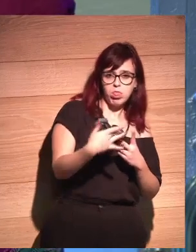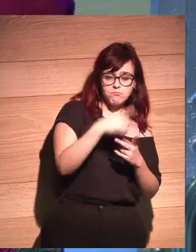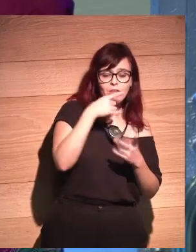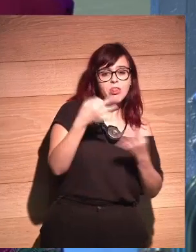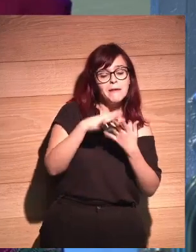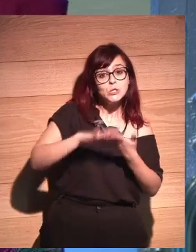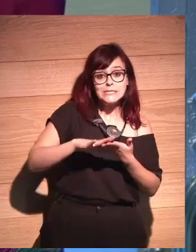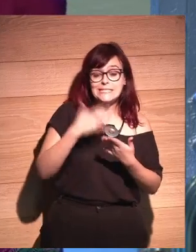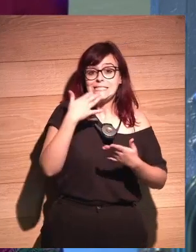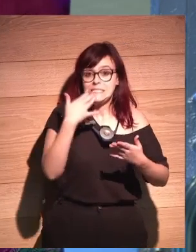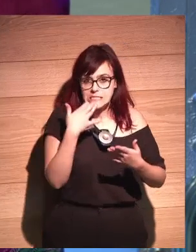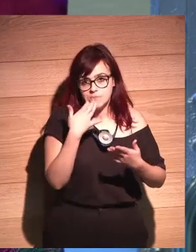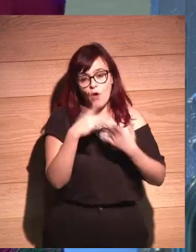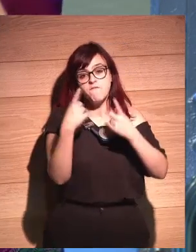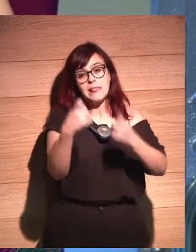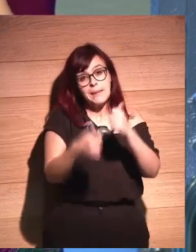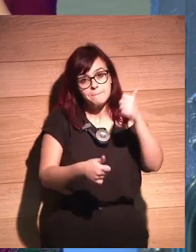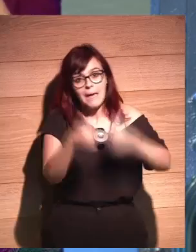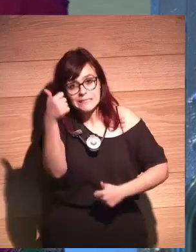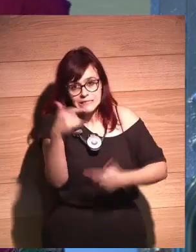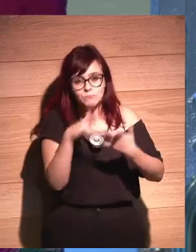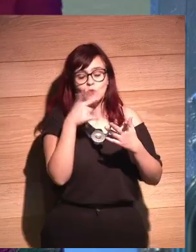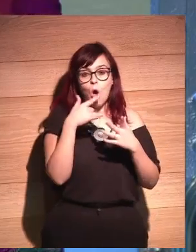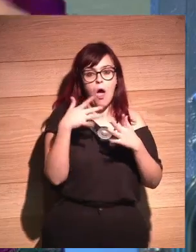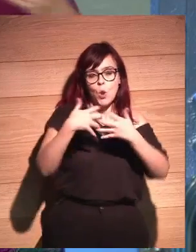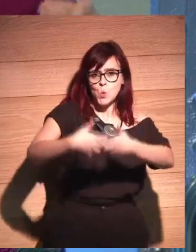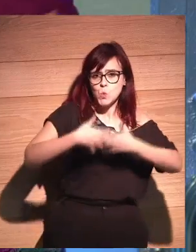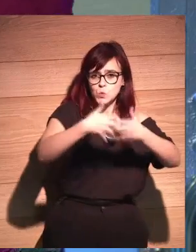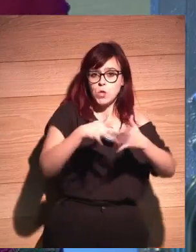is not always taken into account. It might not be enough.